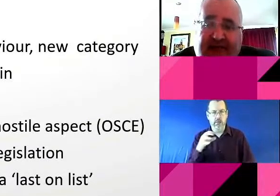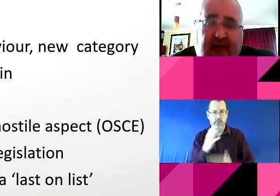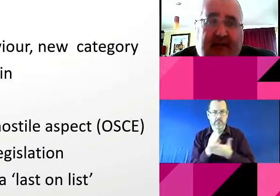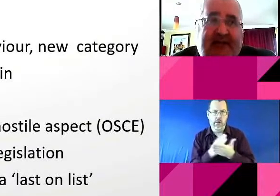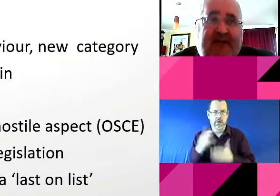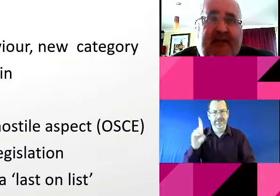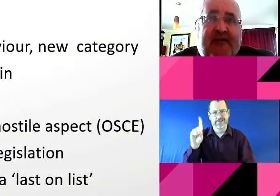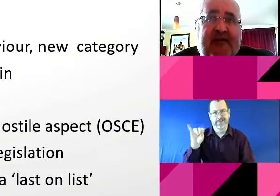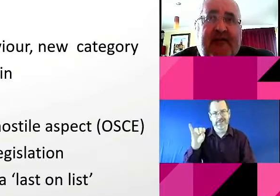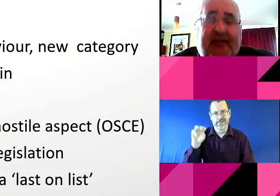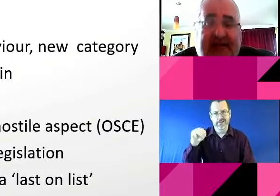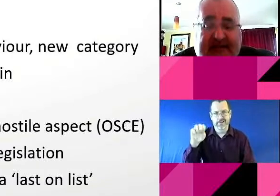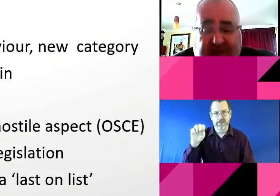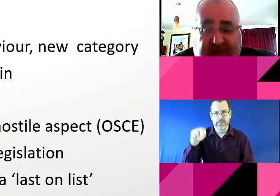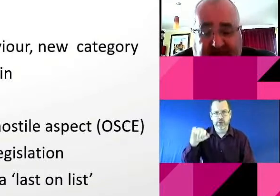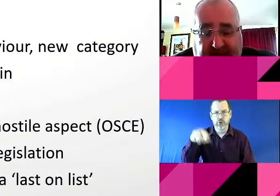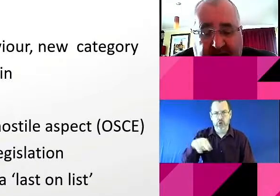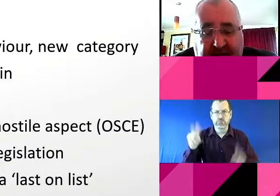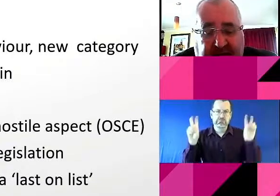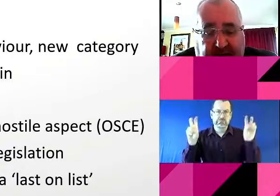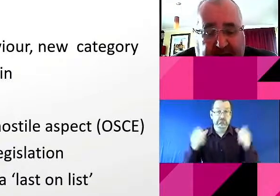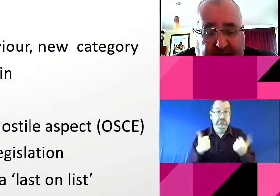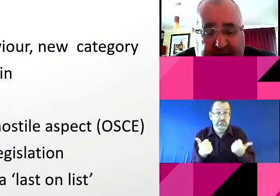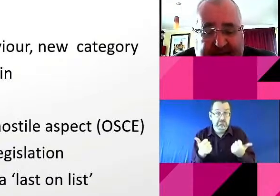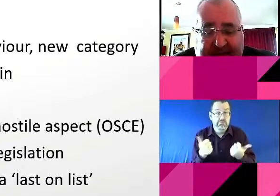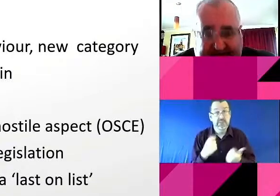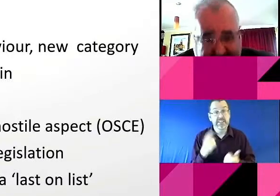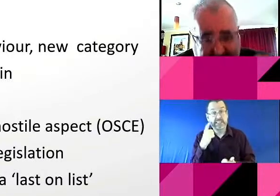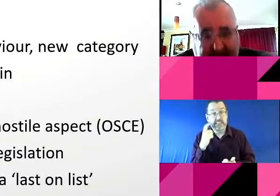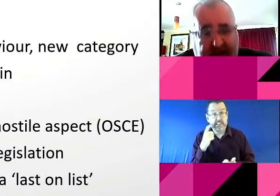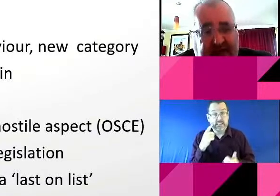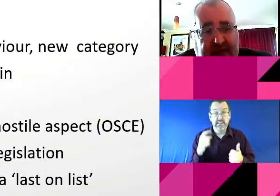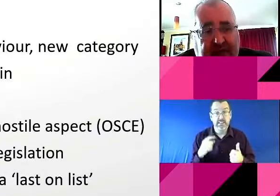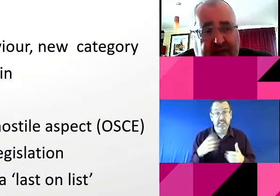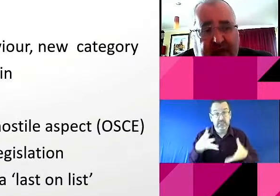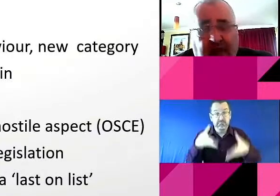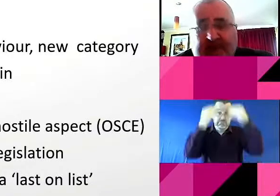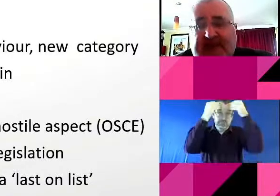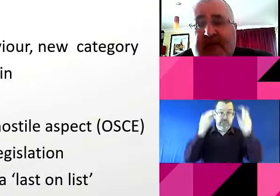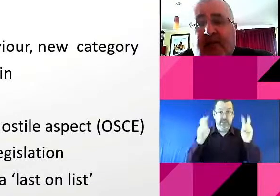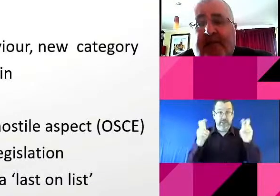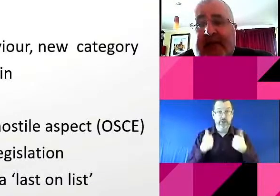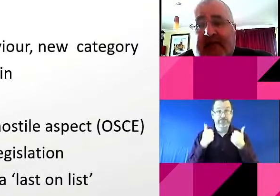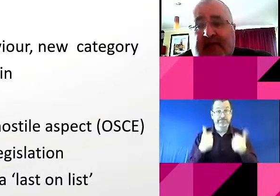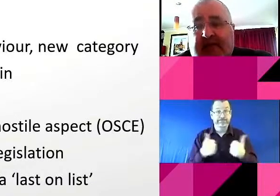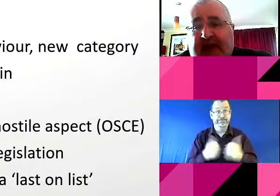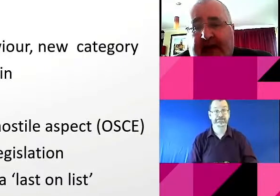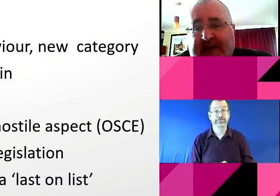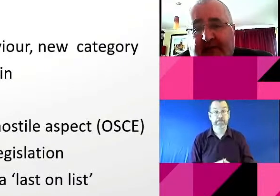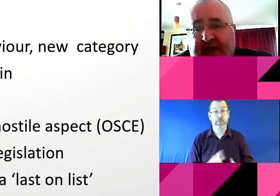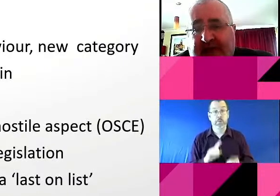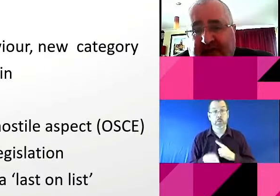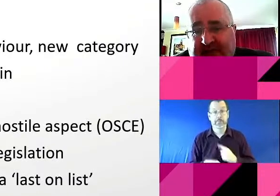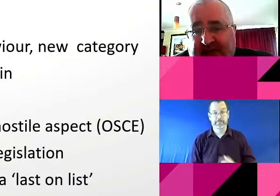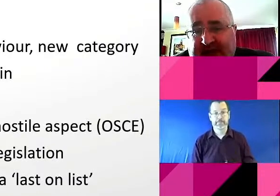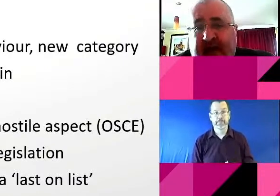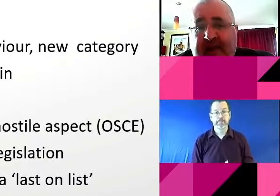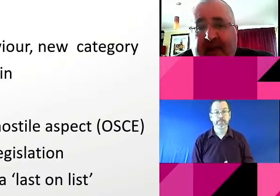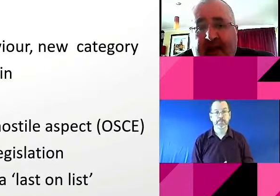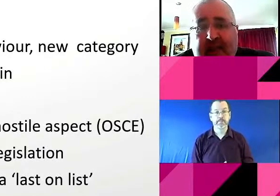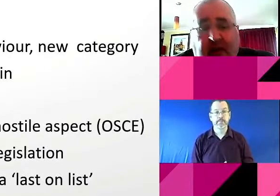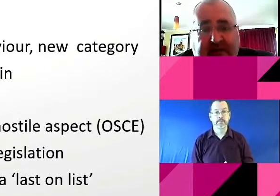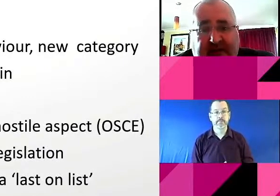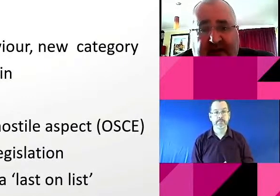a straightforward definition. It's useful for our purposes. If we look across the European Union as a region